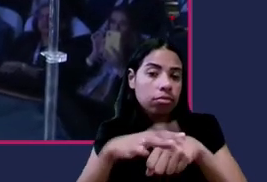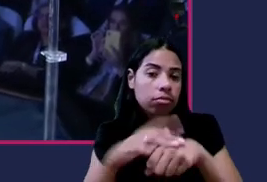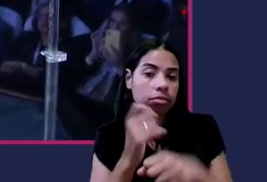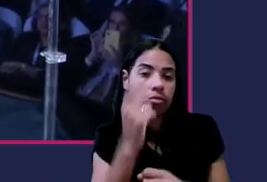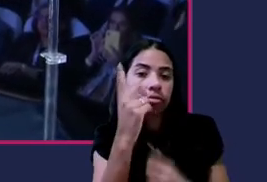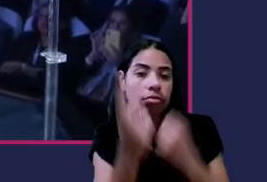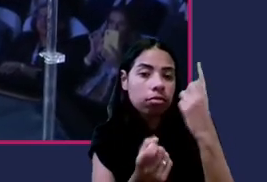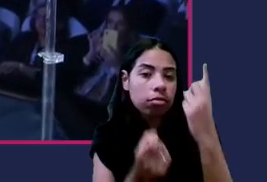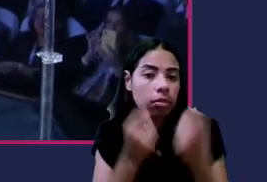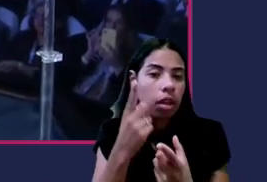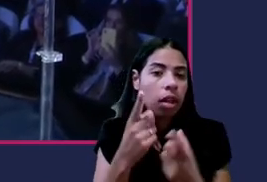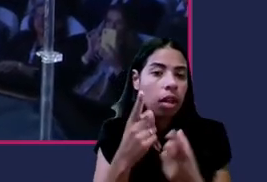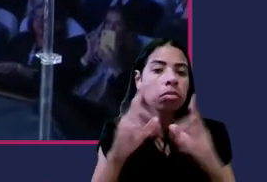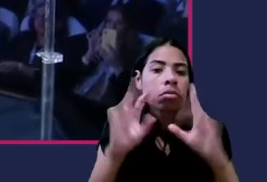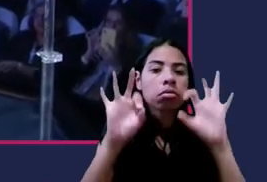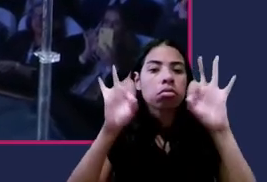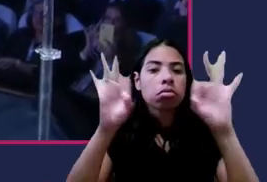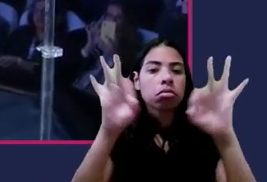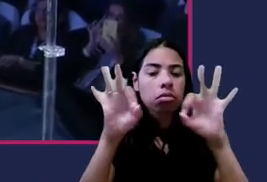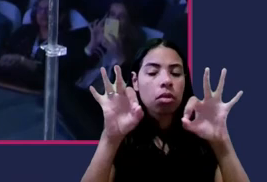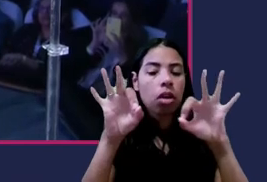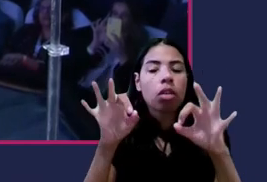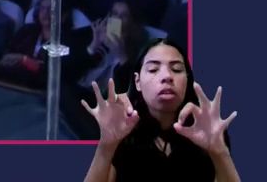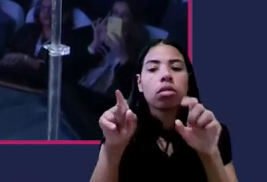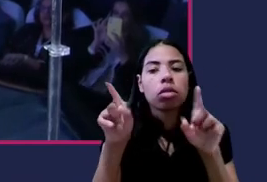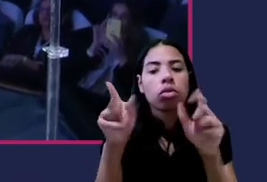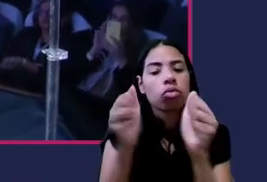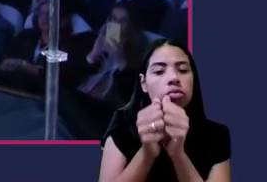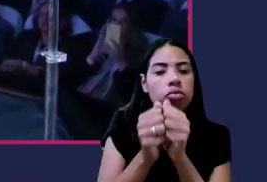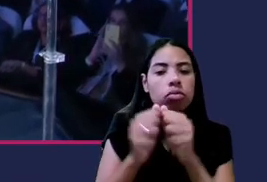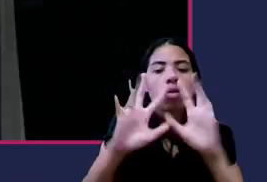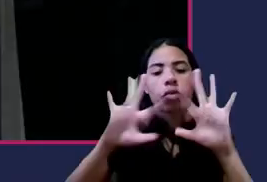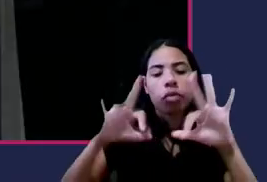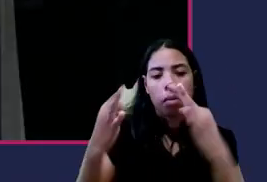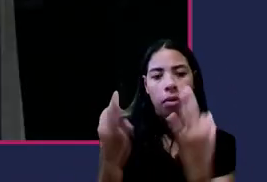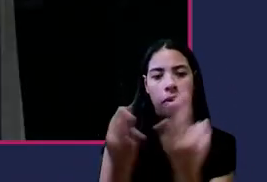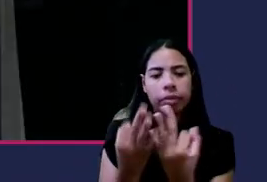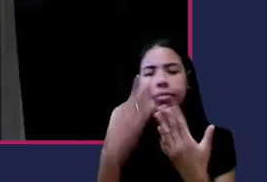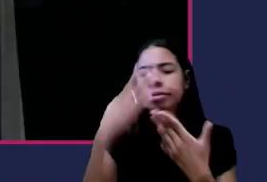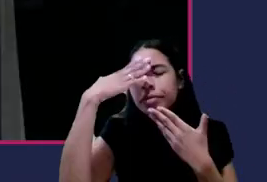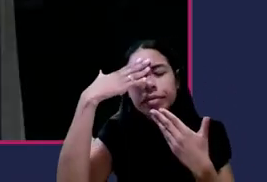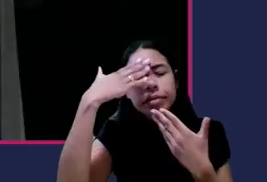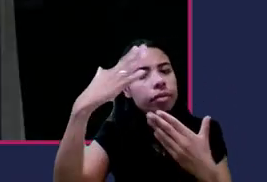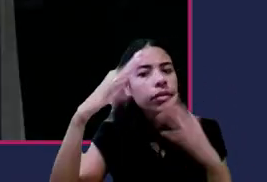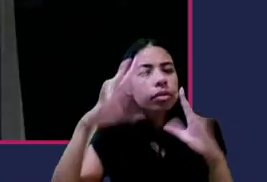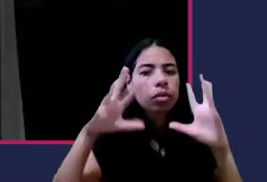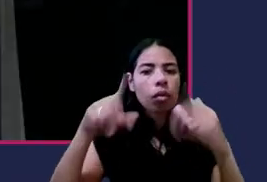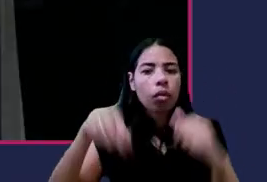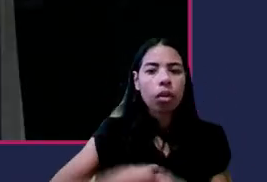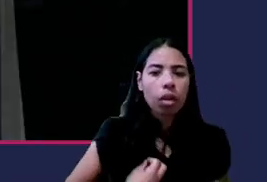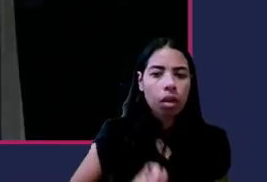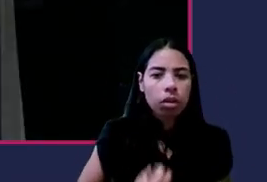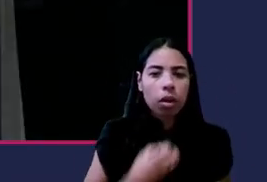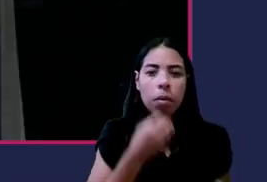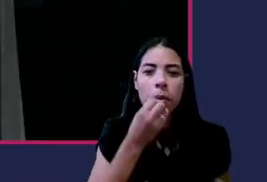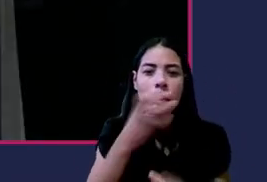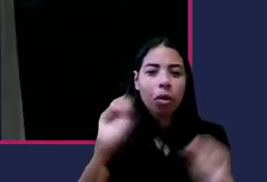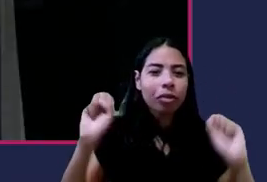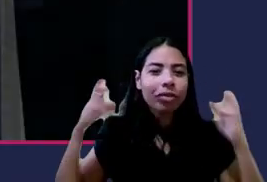disease into reality, an integrated center for patients and their family members. So thank you so much